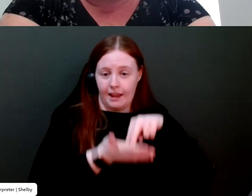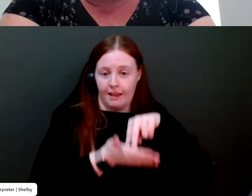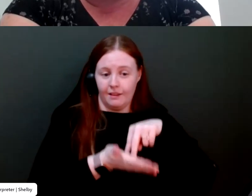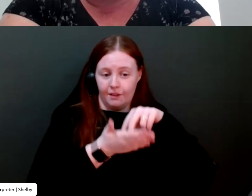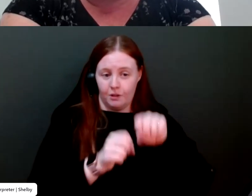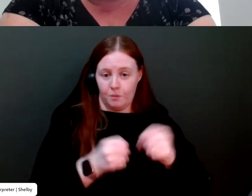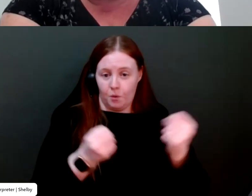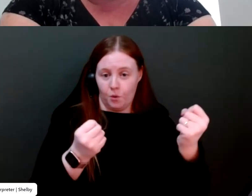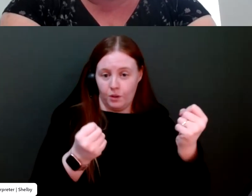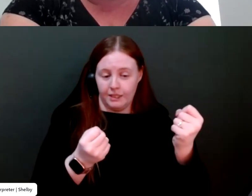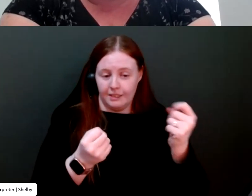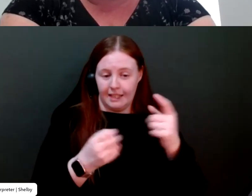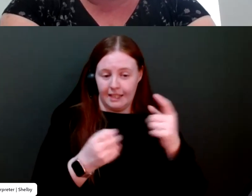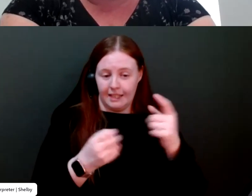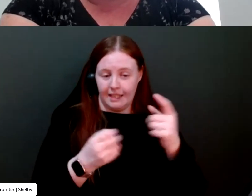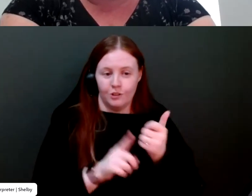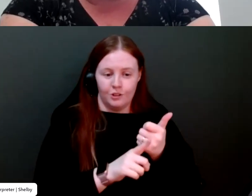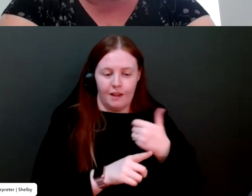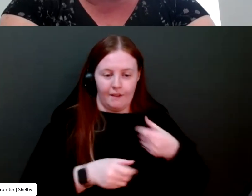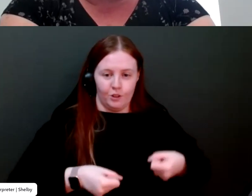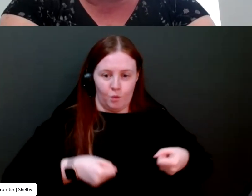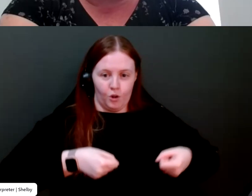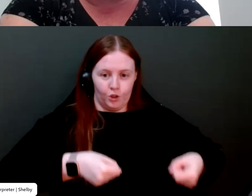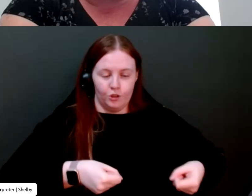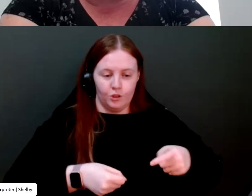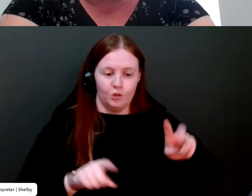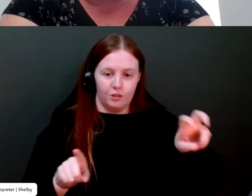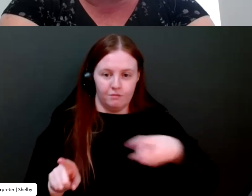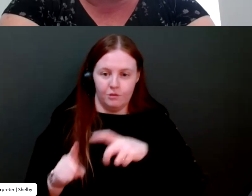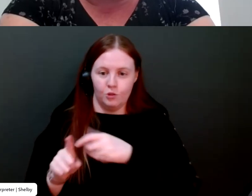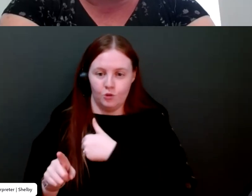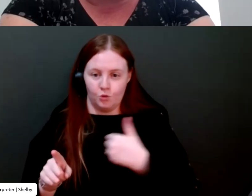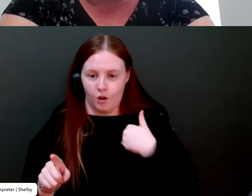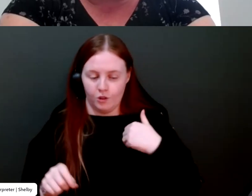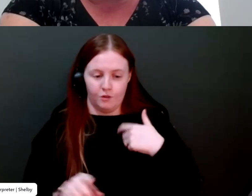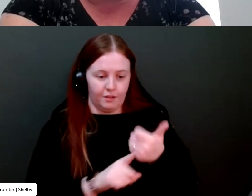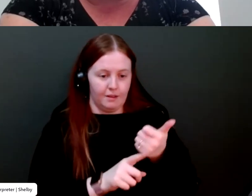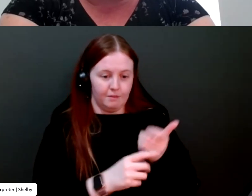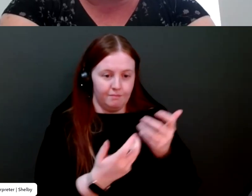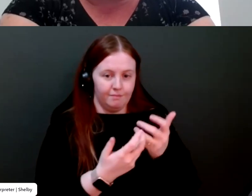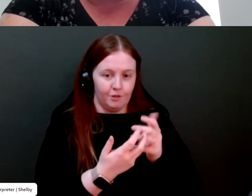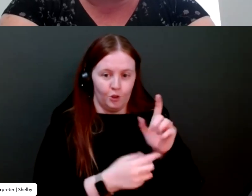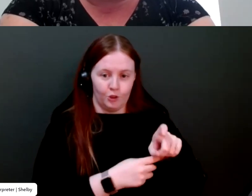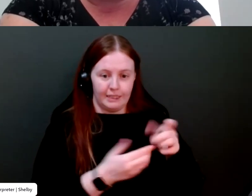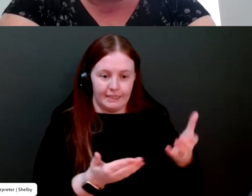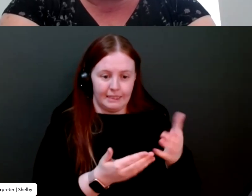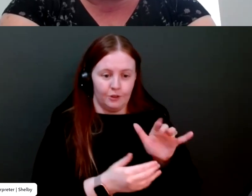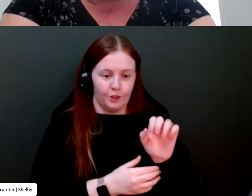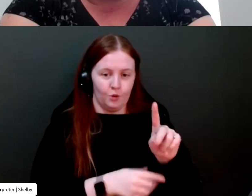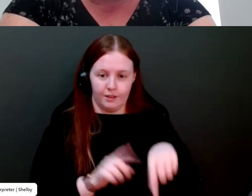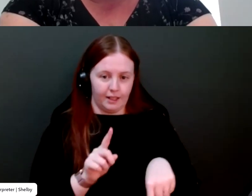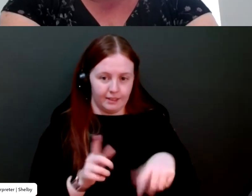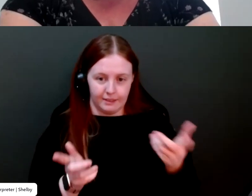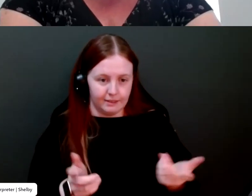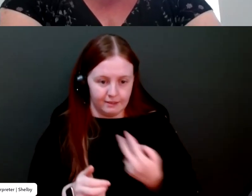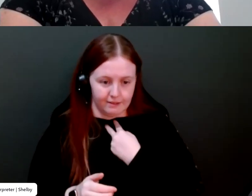she needed a walker. So she did have to be transported to Toronto because the shelter just could not accommodate her needs here in York Region. So